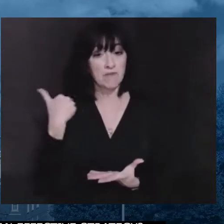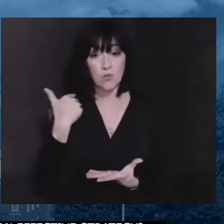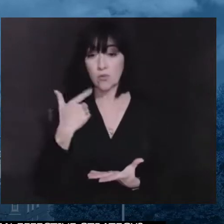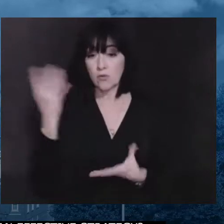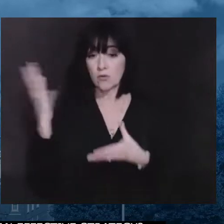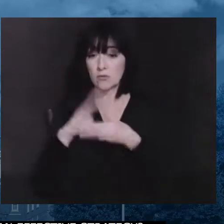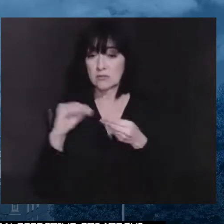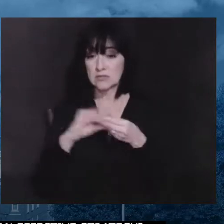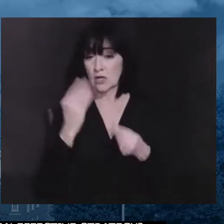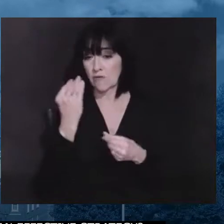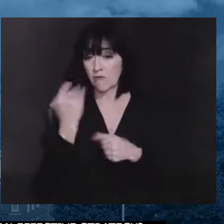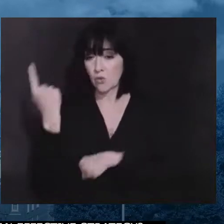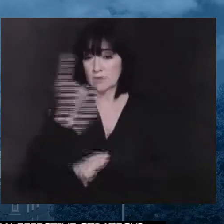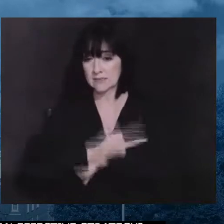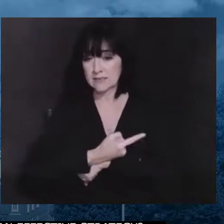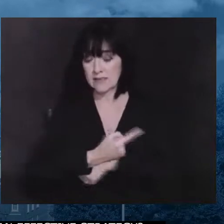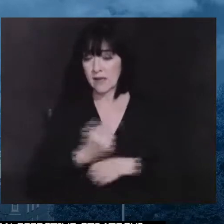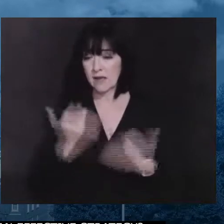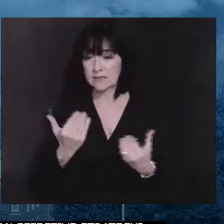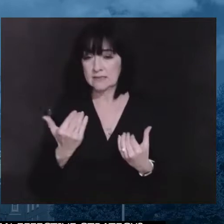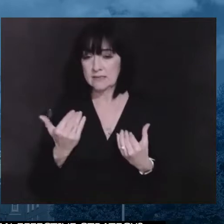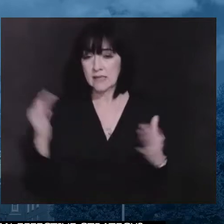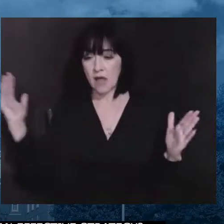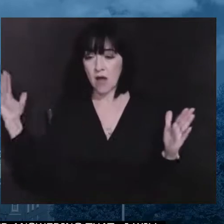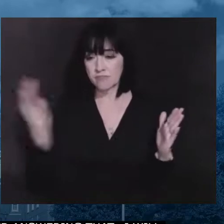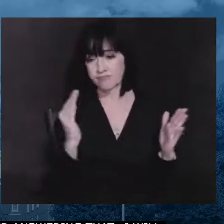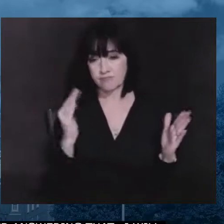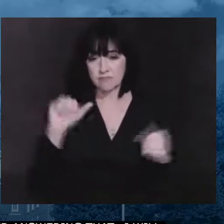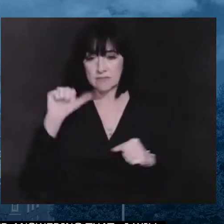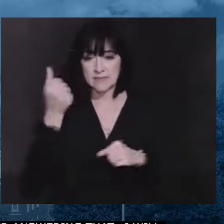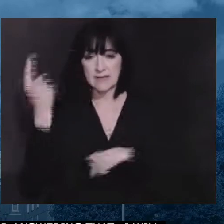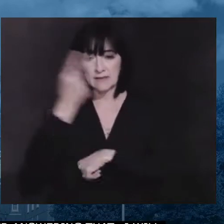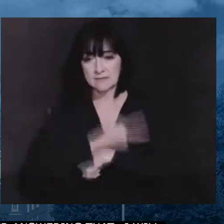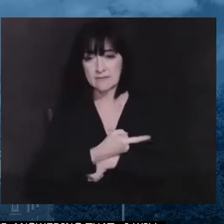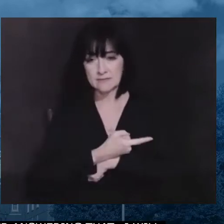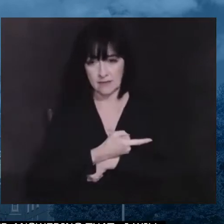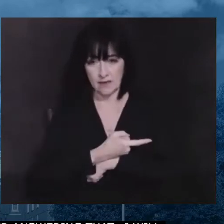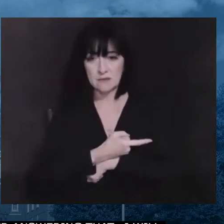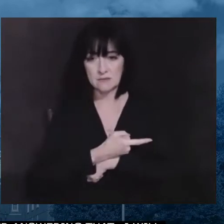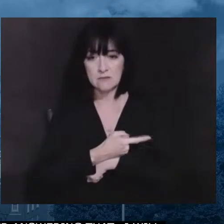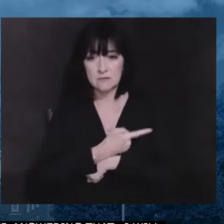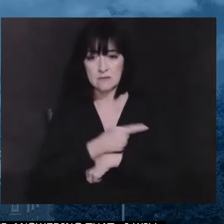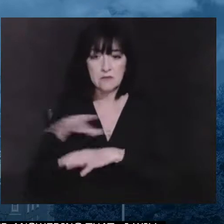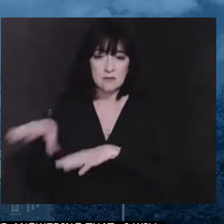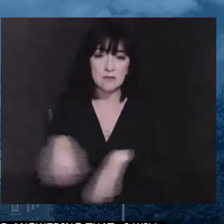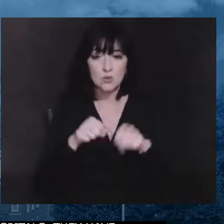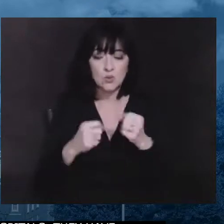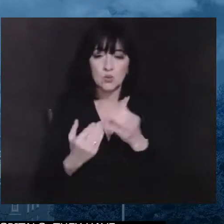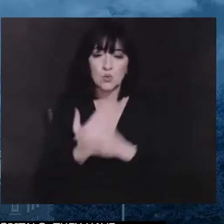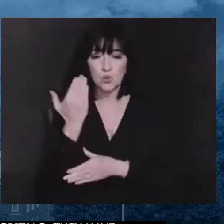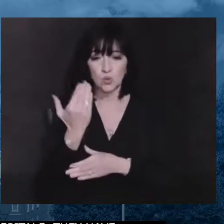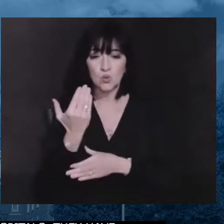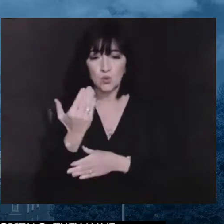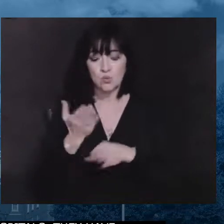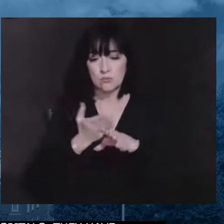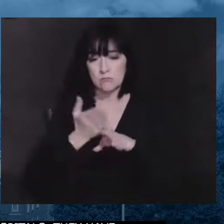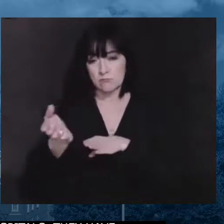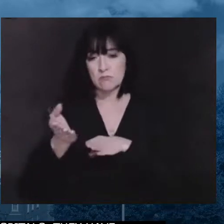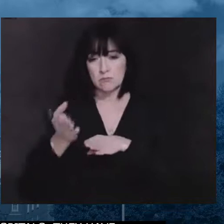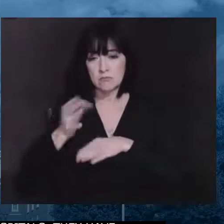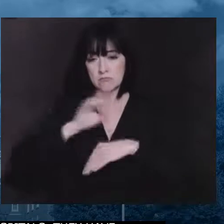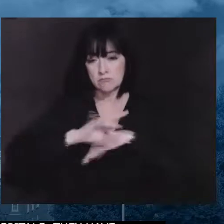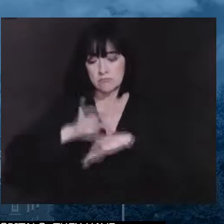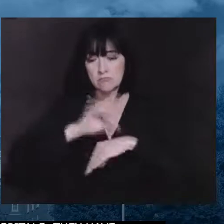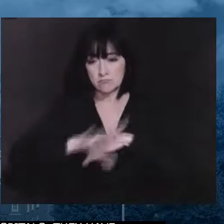say that in our conversations with the hospitals, they have adopted that new guidance, and it's been very helpful with their